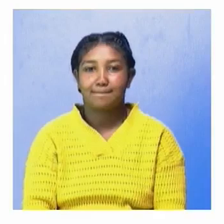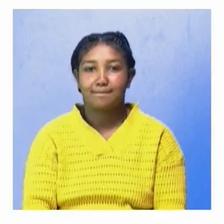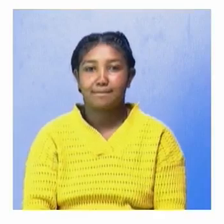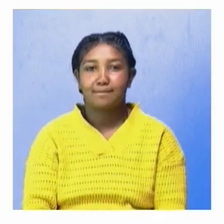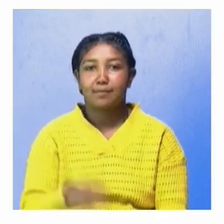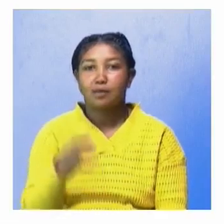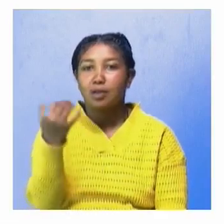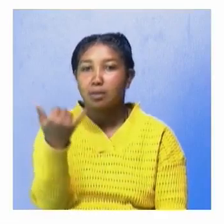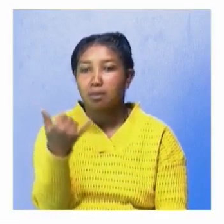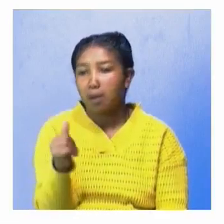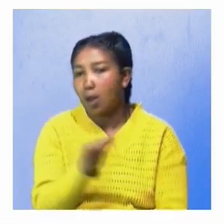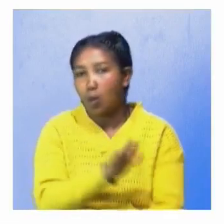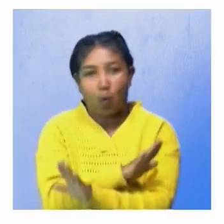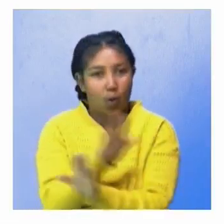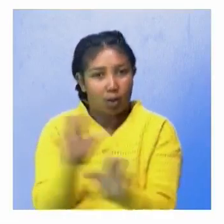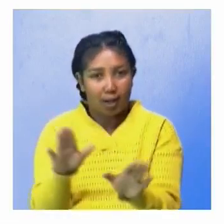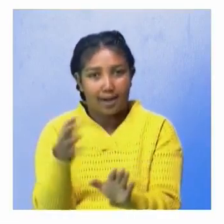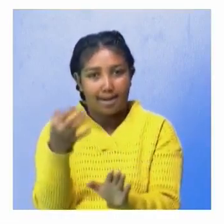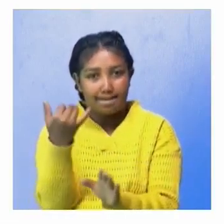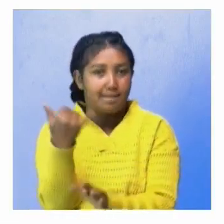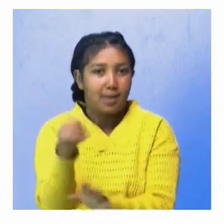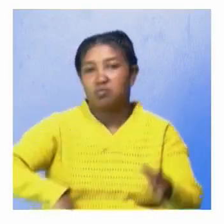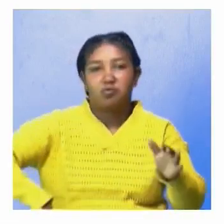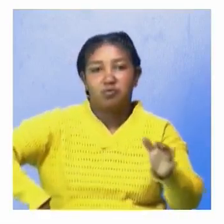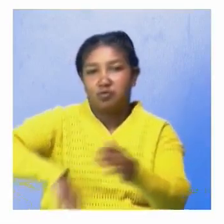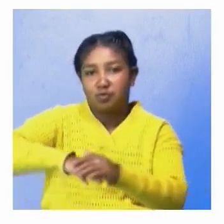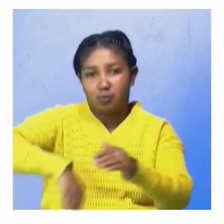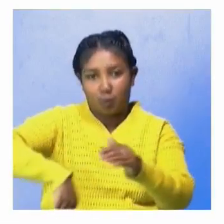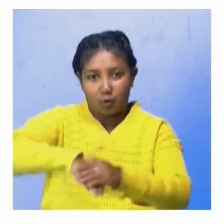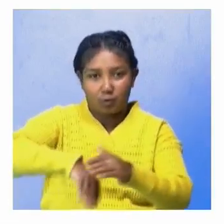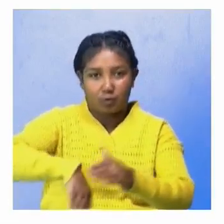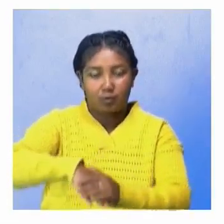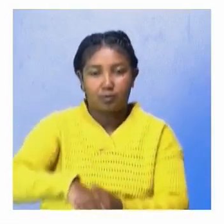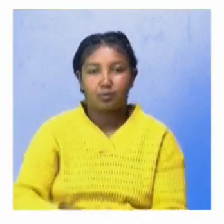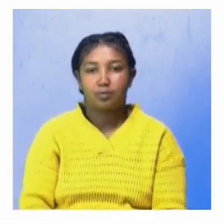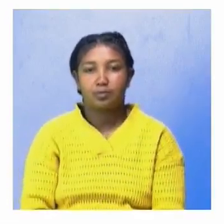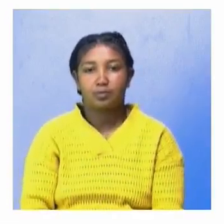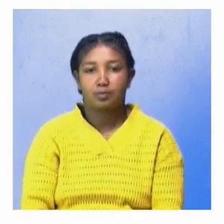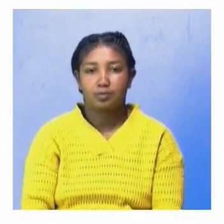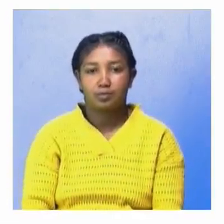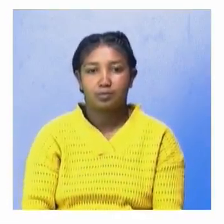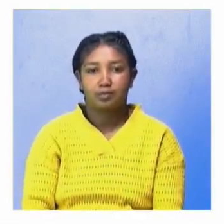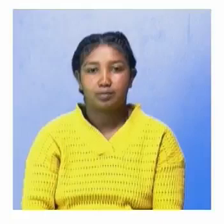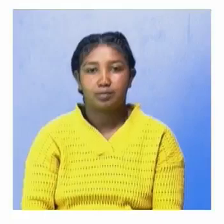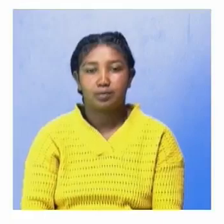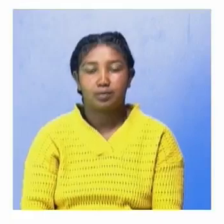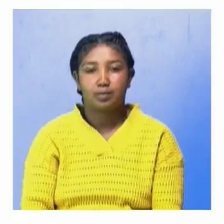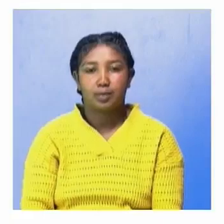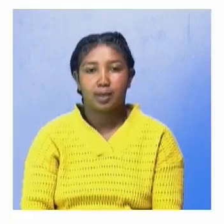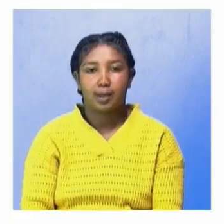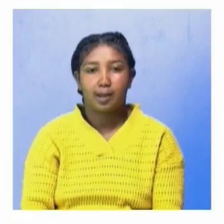play, only play football, we can say.